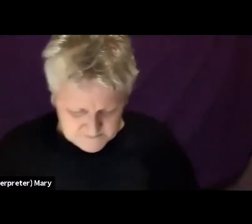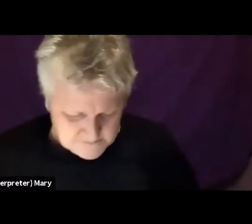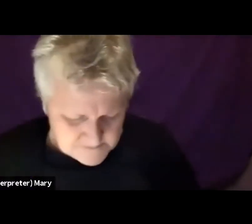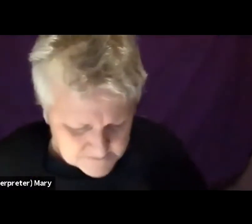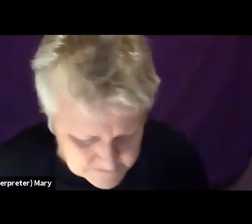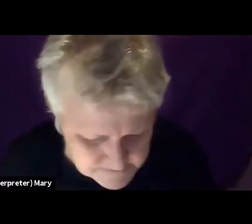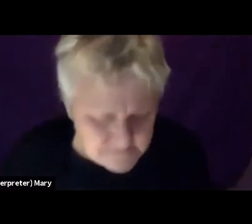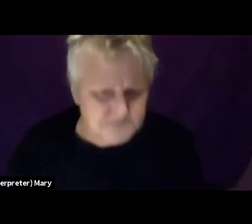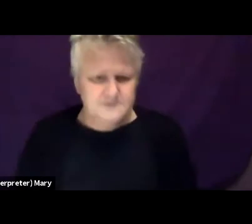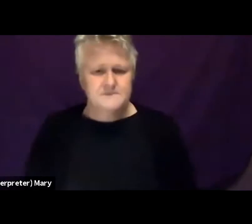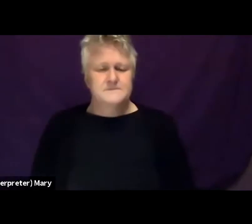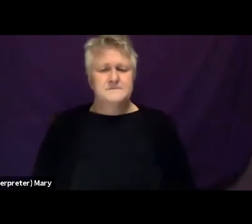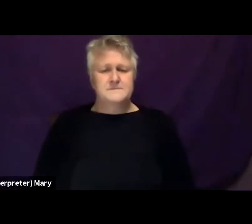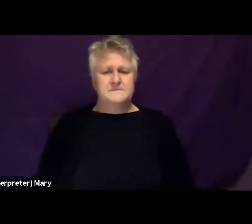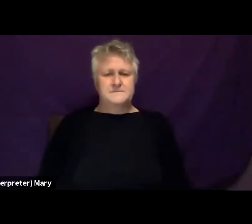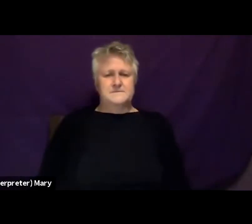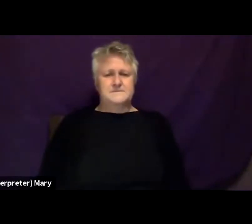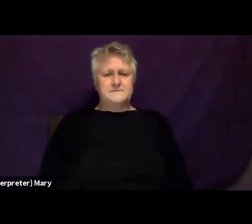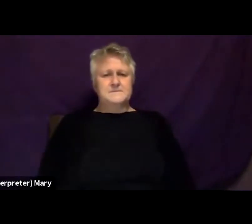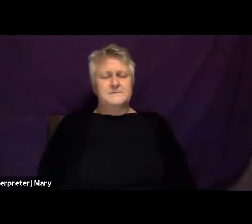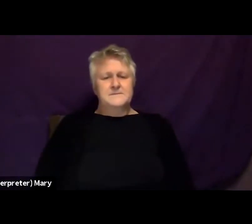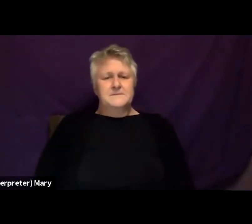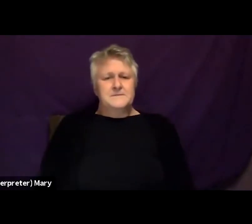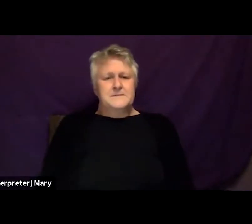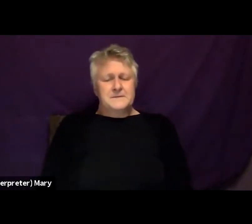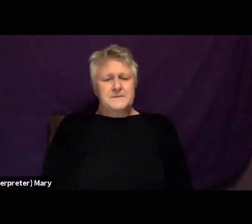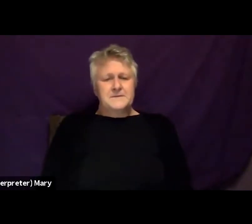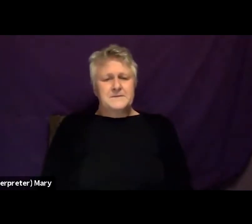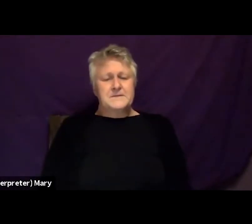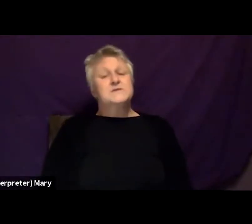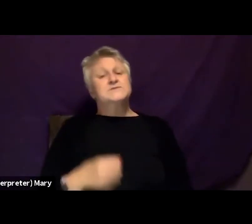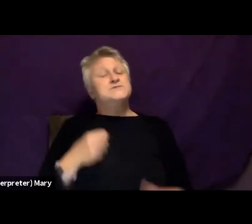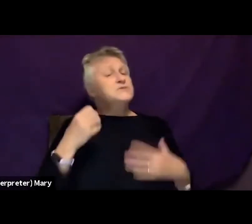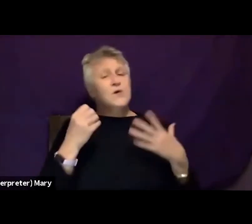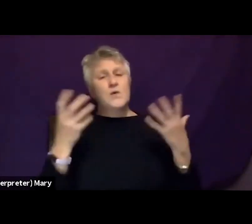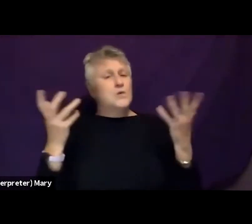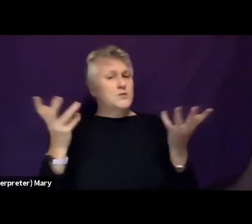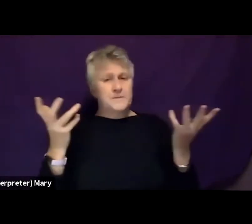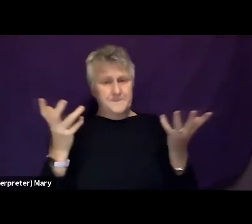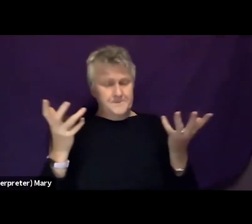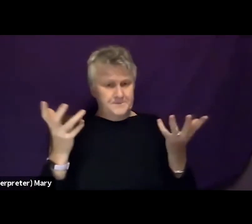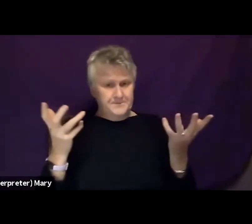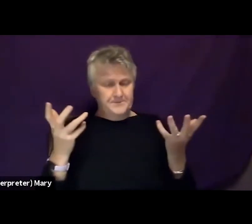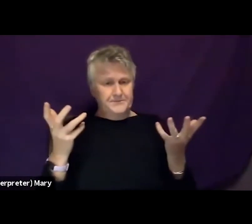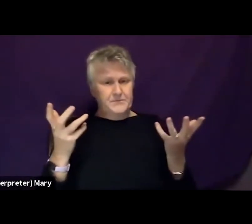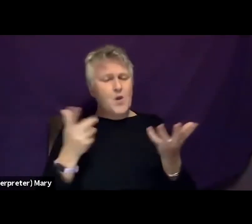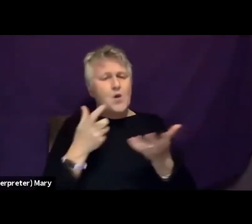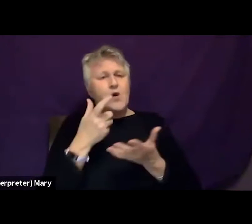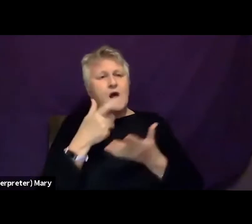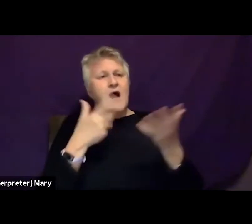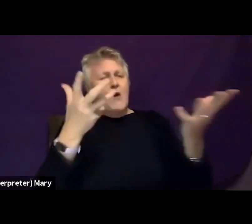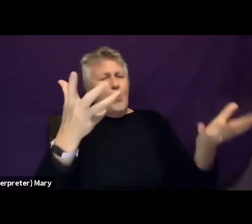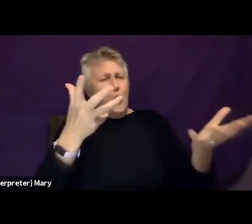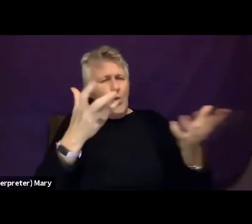sorry, they're sending me messages. Um, so what it is, I want people to see